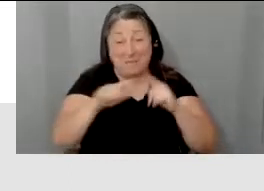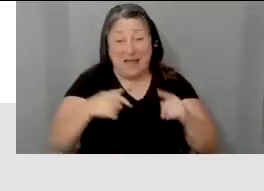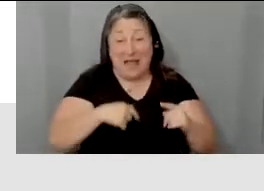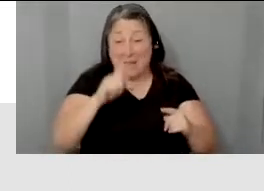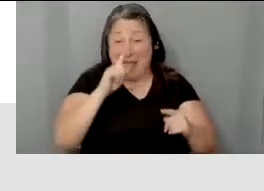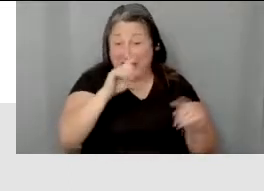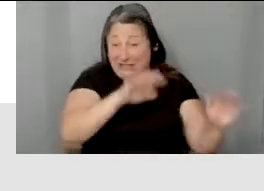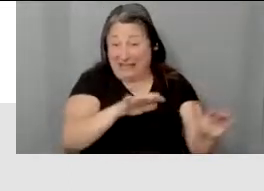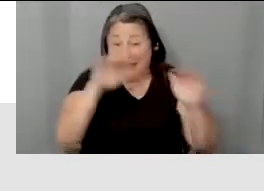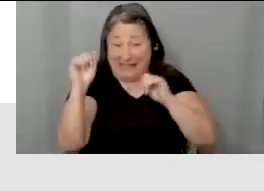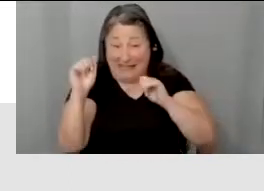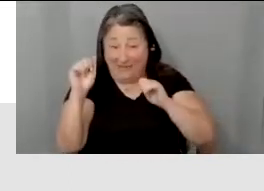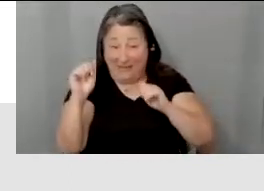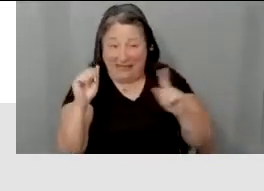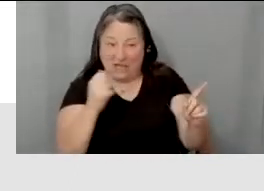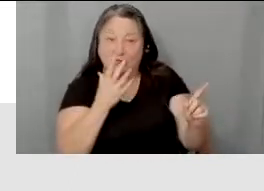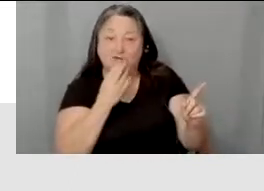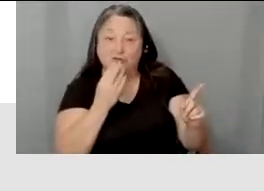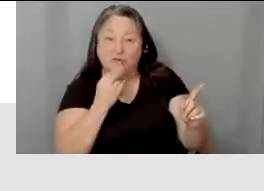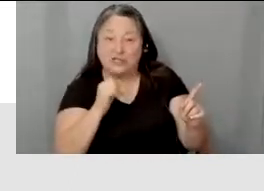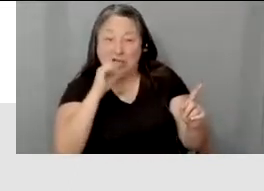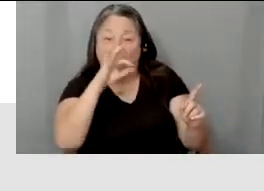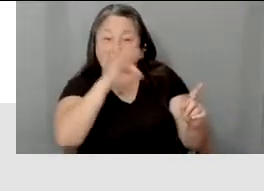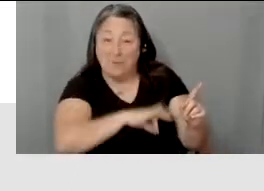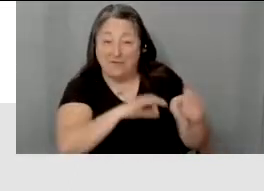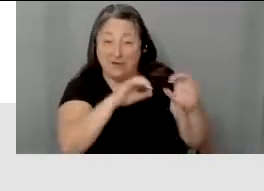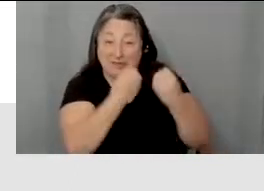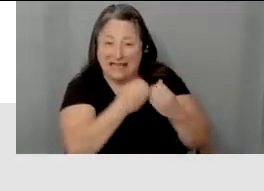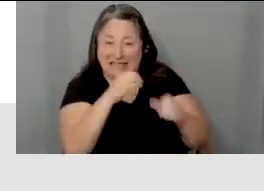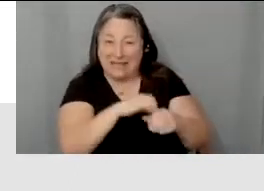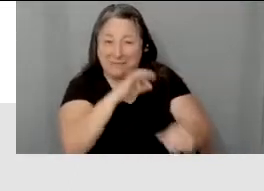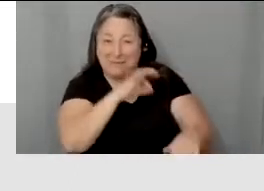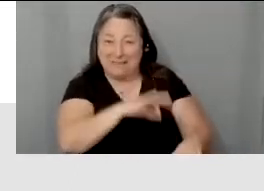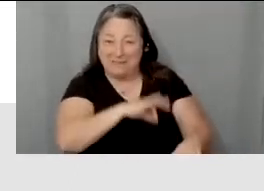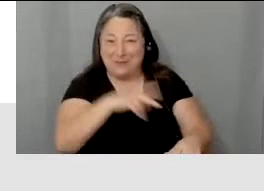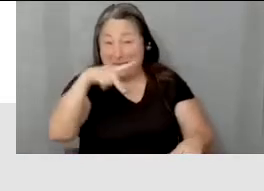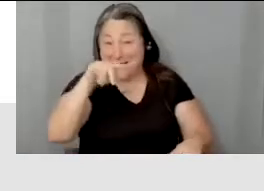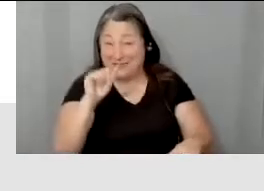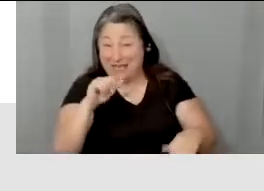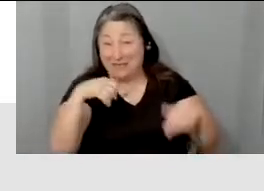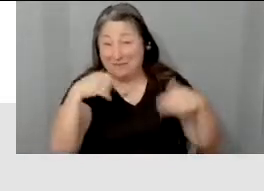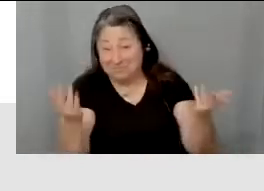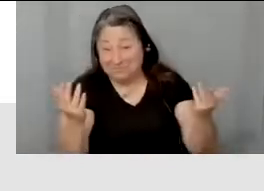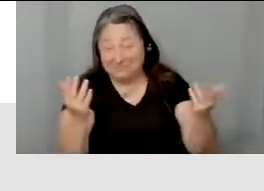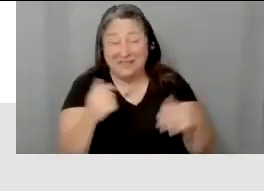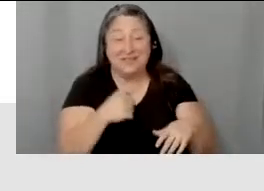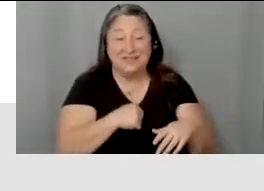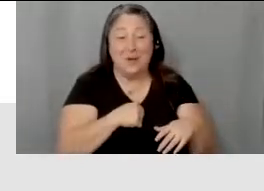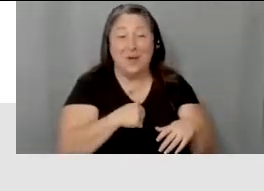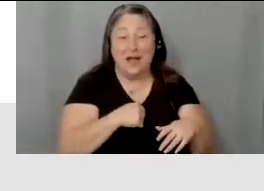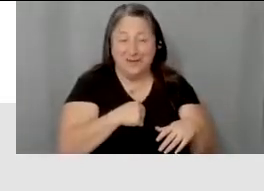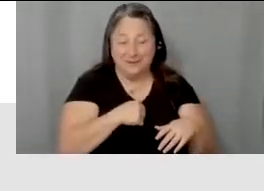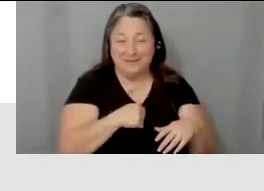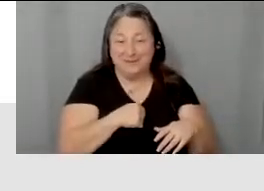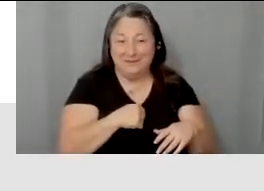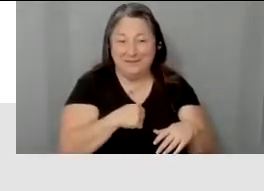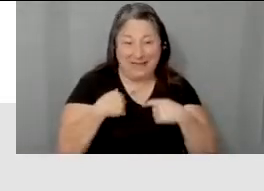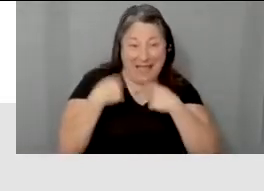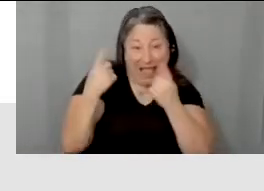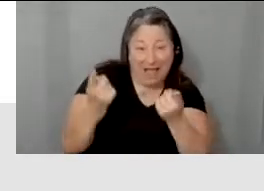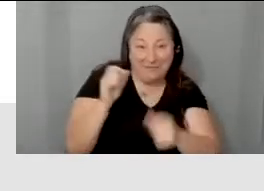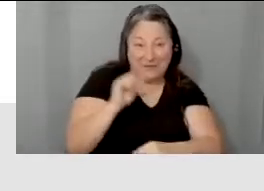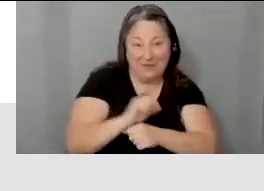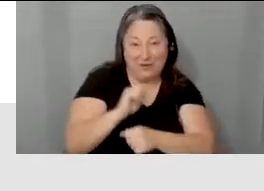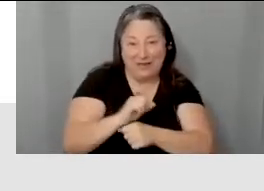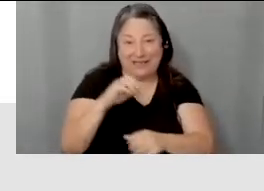a Jewish nonprofit organization in Pittsburgh, Pennsylvania. So I have been working in the